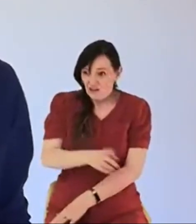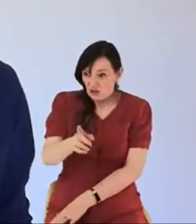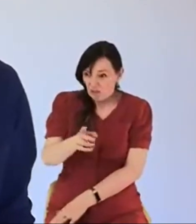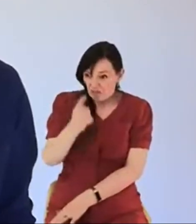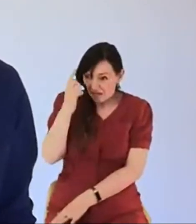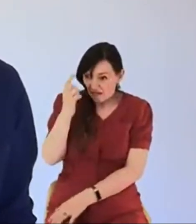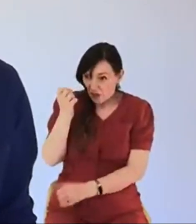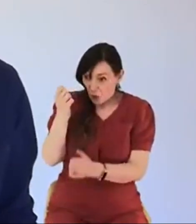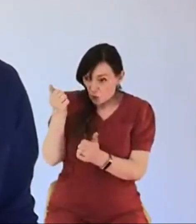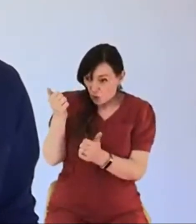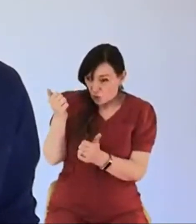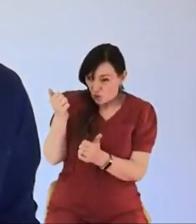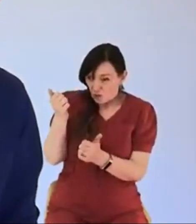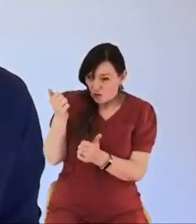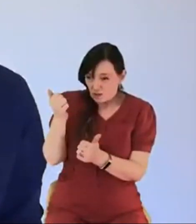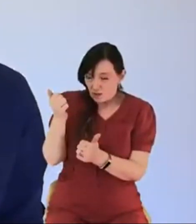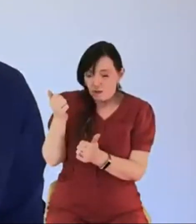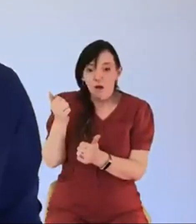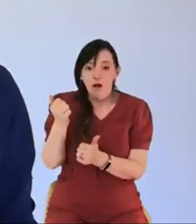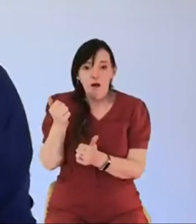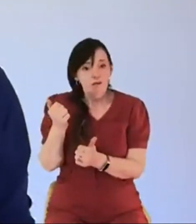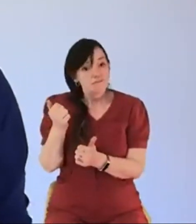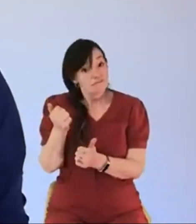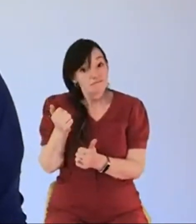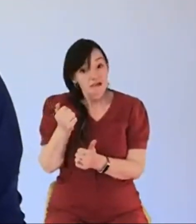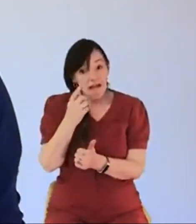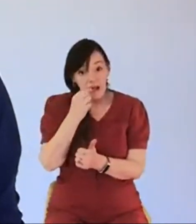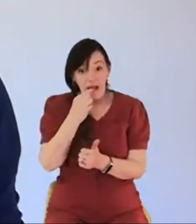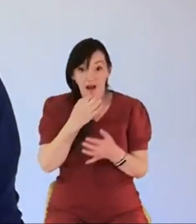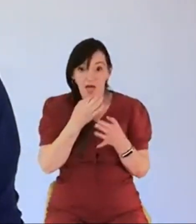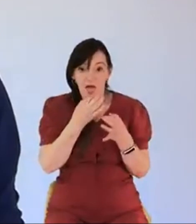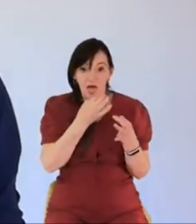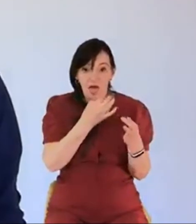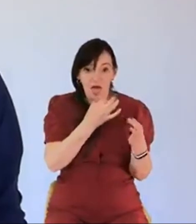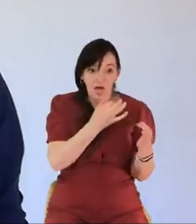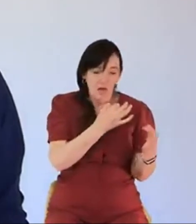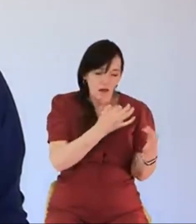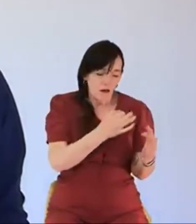good so tempting to walk away isn't it